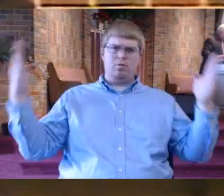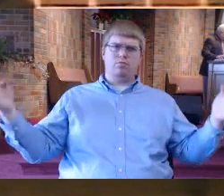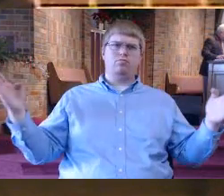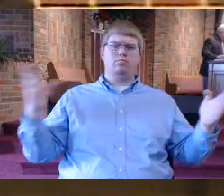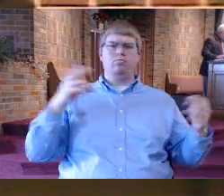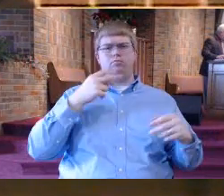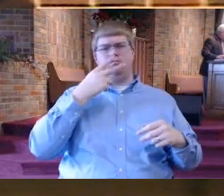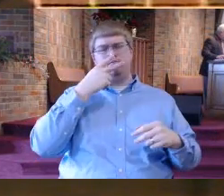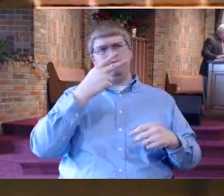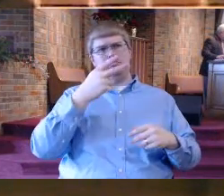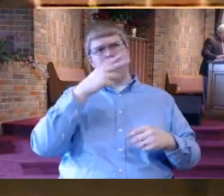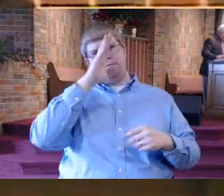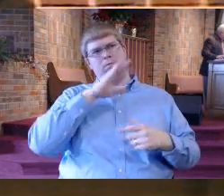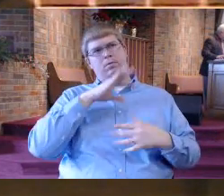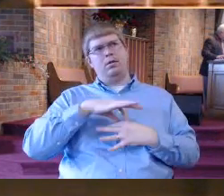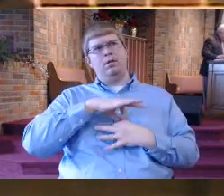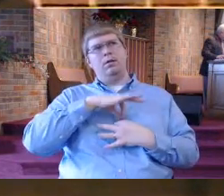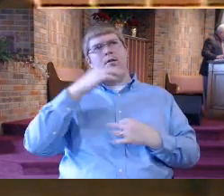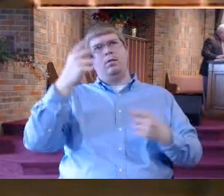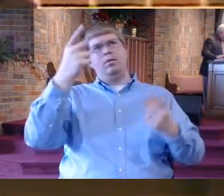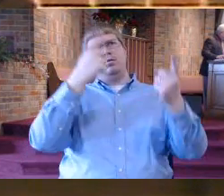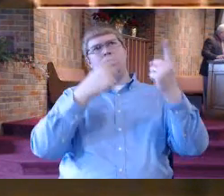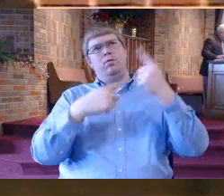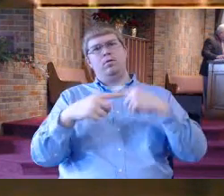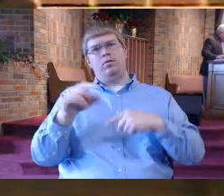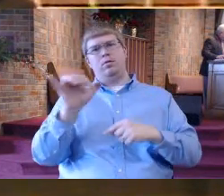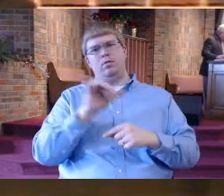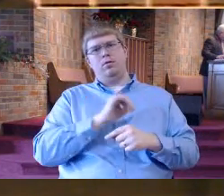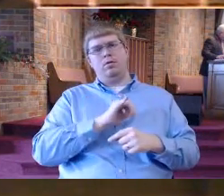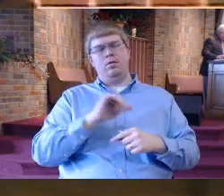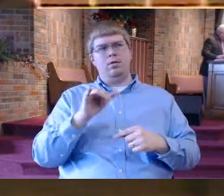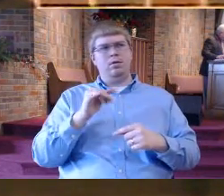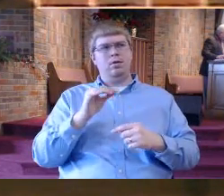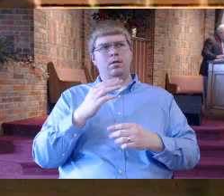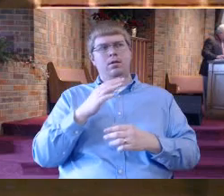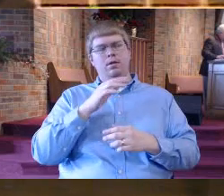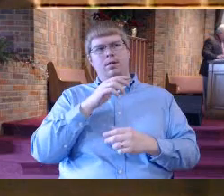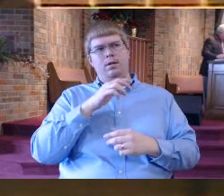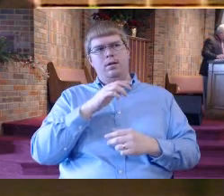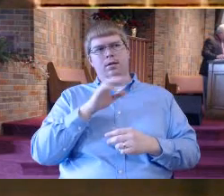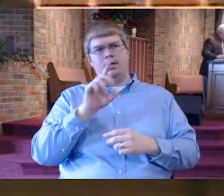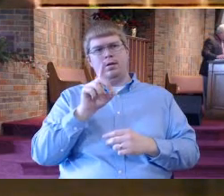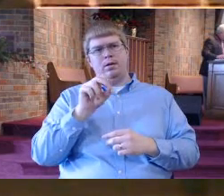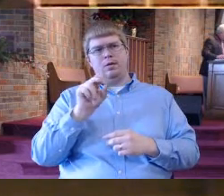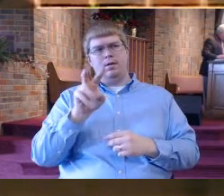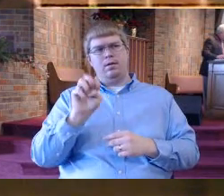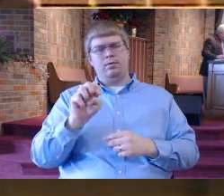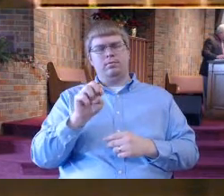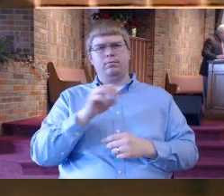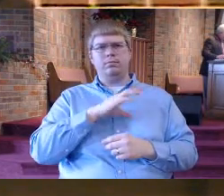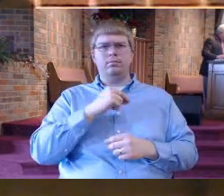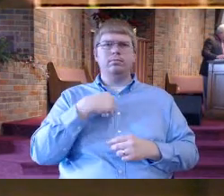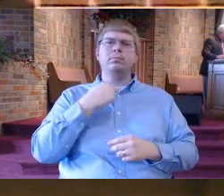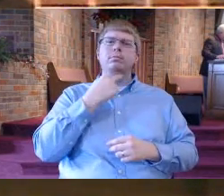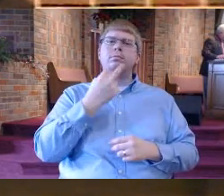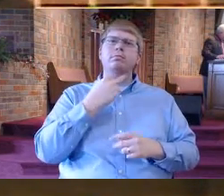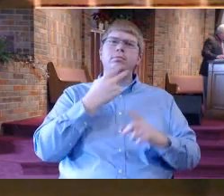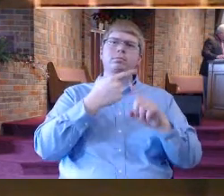the Spirit of God descending like a dove and alighting upon him. And suddenly a voice came from heaven